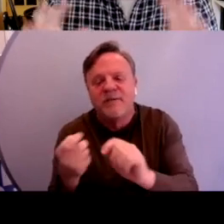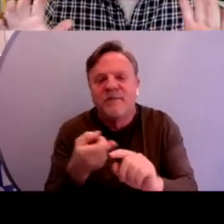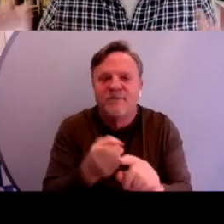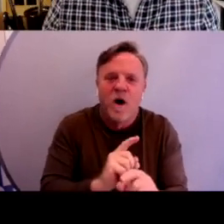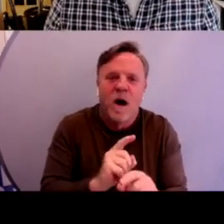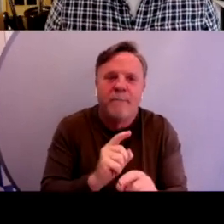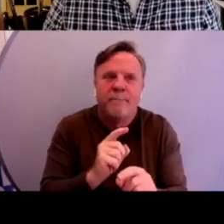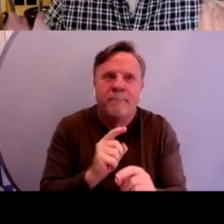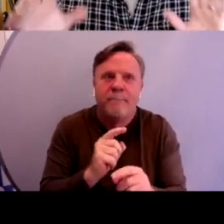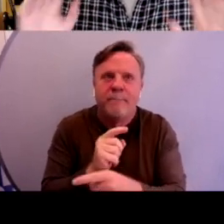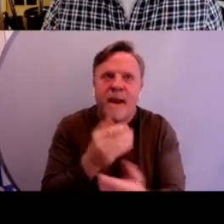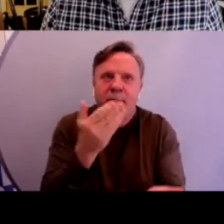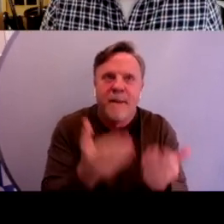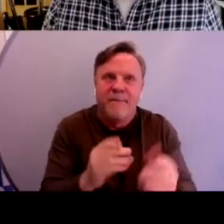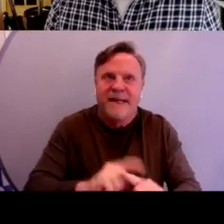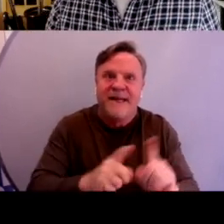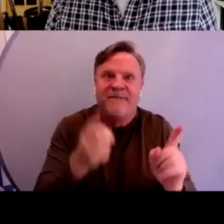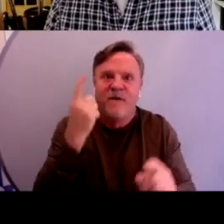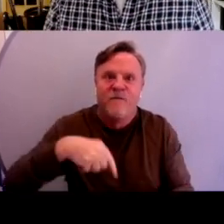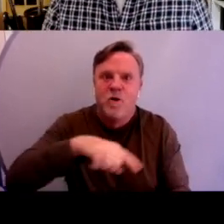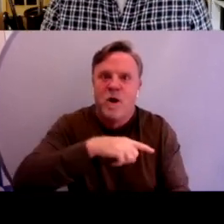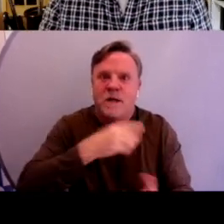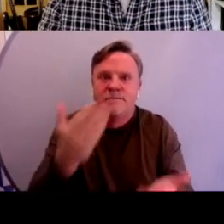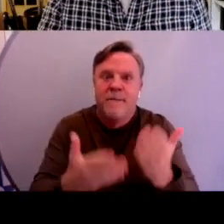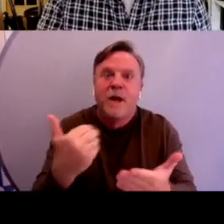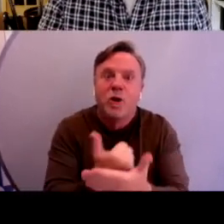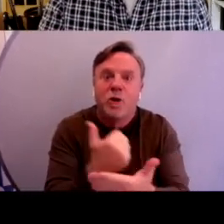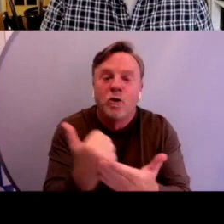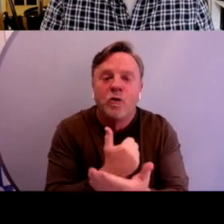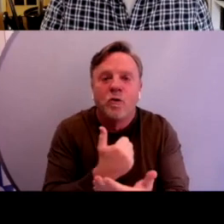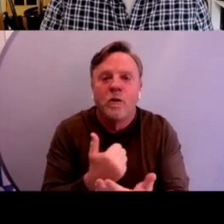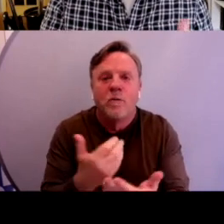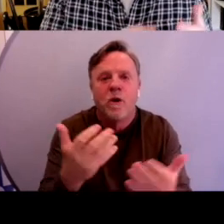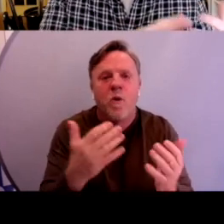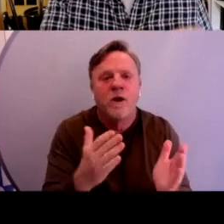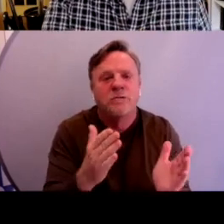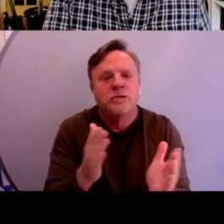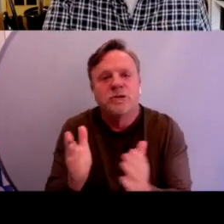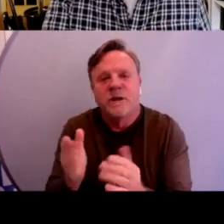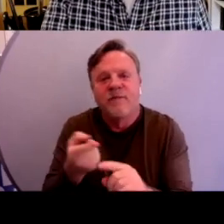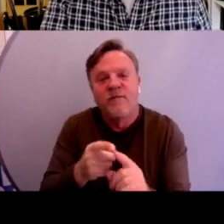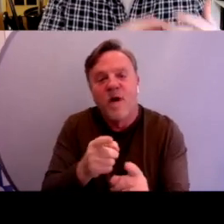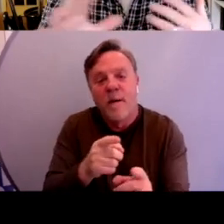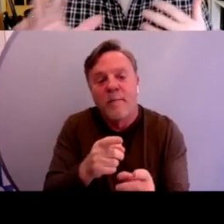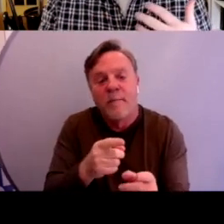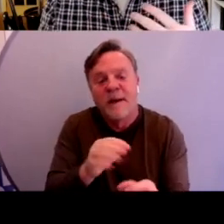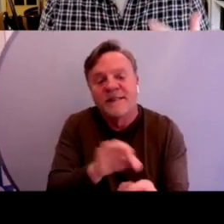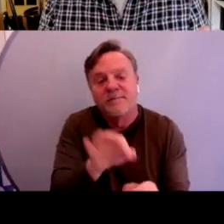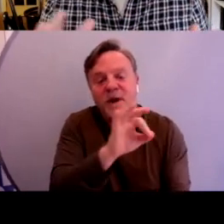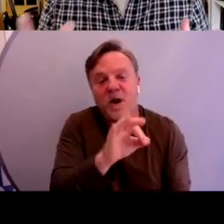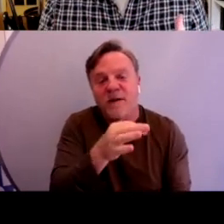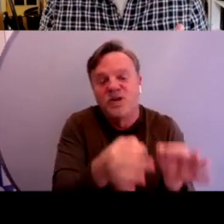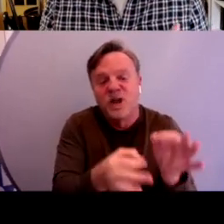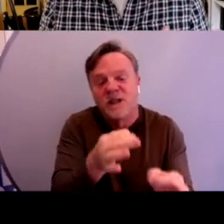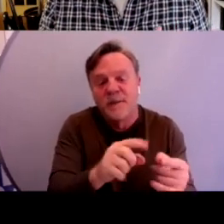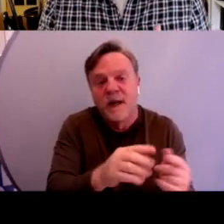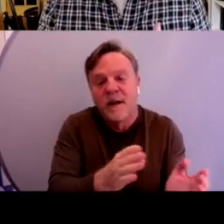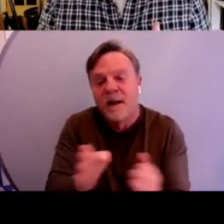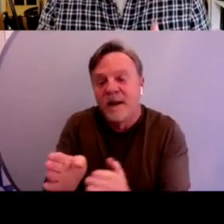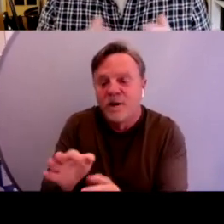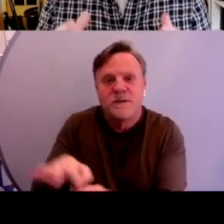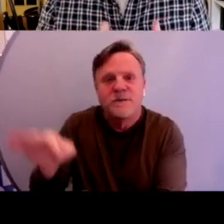it might be very different for us, it might be very new. We want to kind of shift from a spirit of judgment to a spirit of curiosity and just